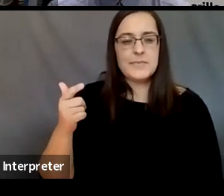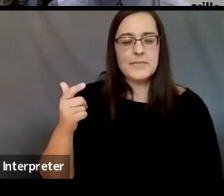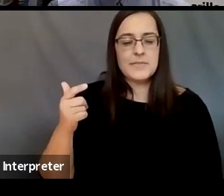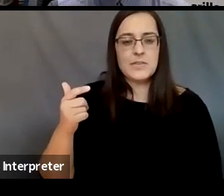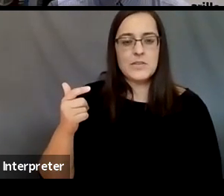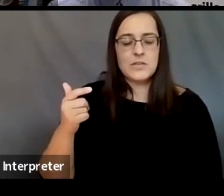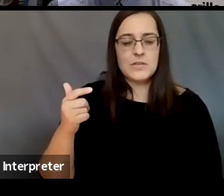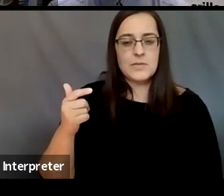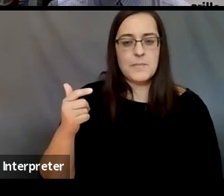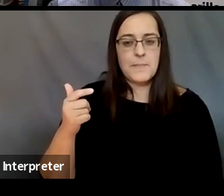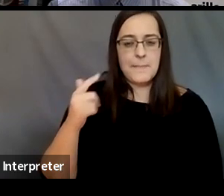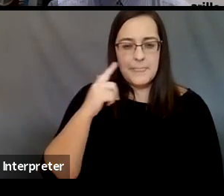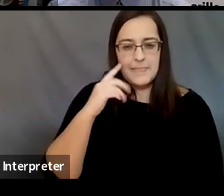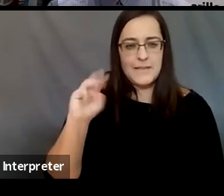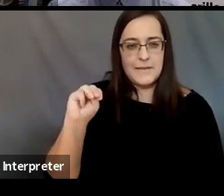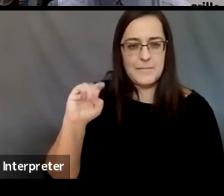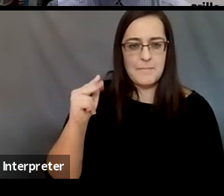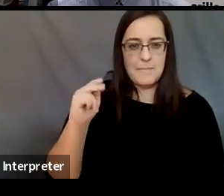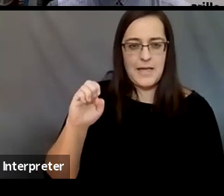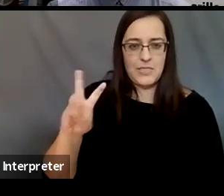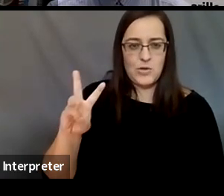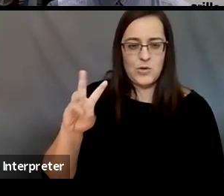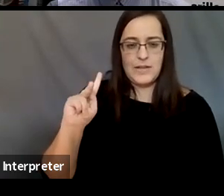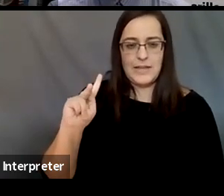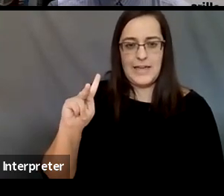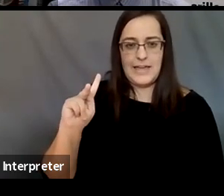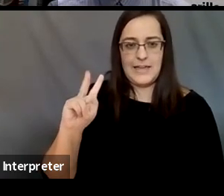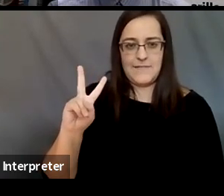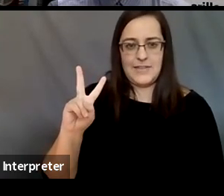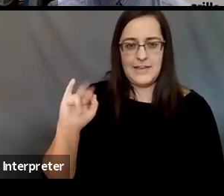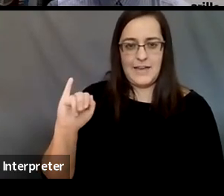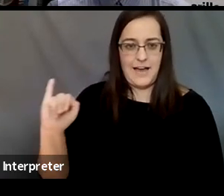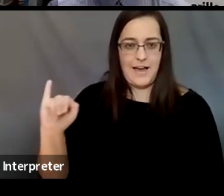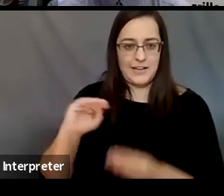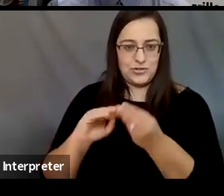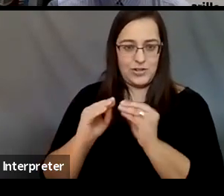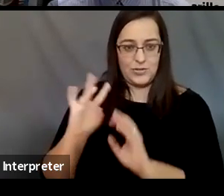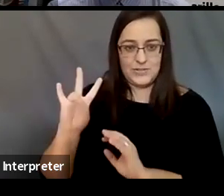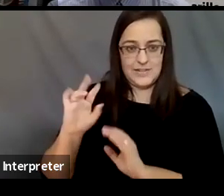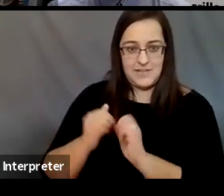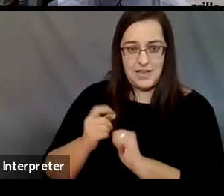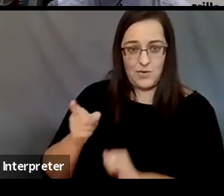mistaken, Matthew Kinchla of KVI Channel 7. Matt, how are you?